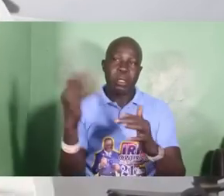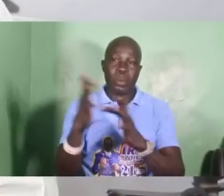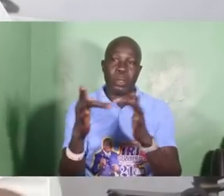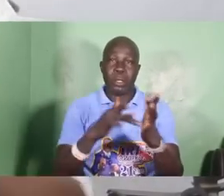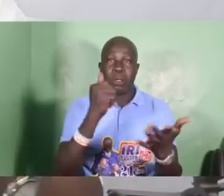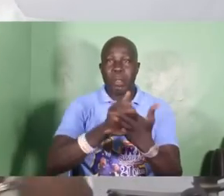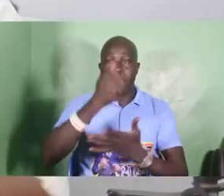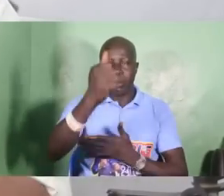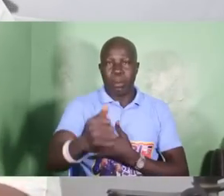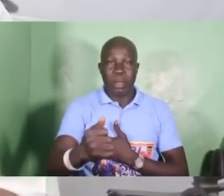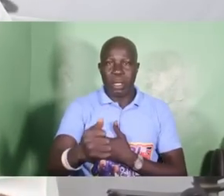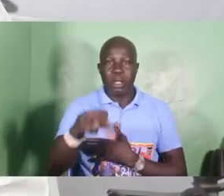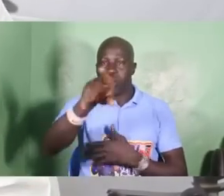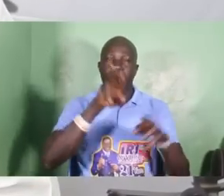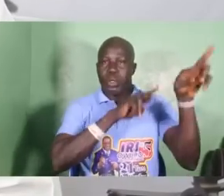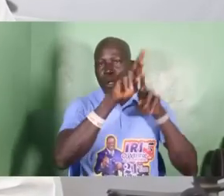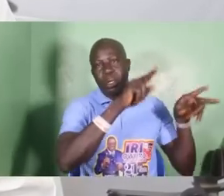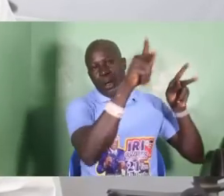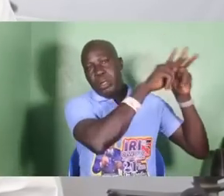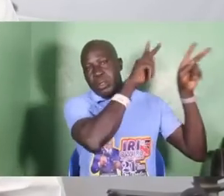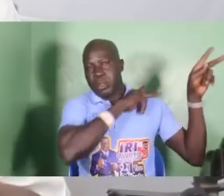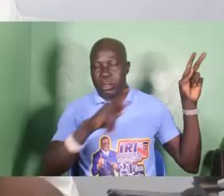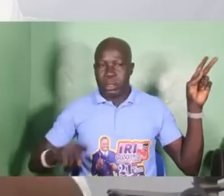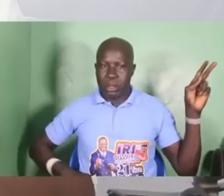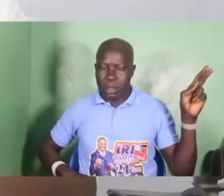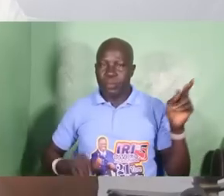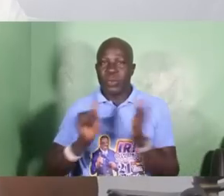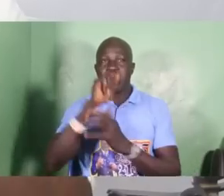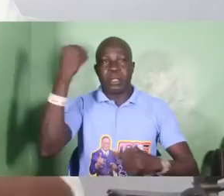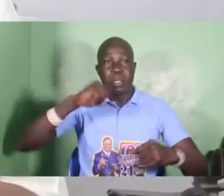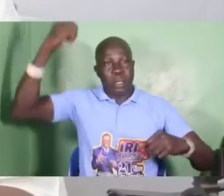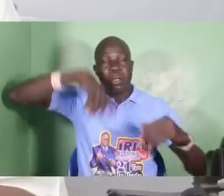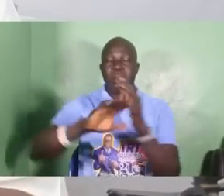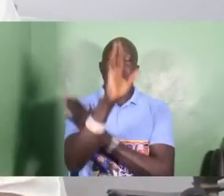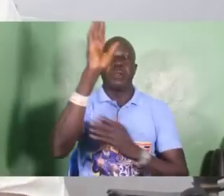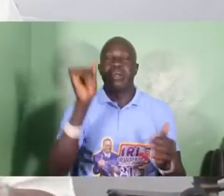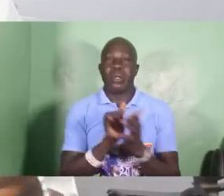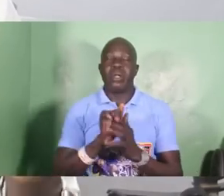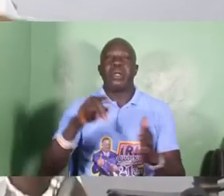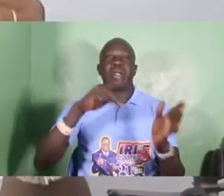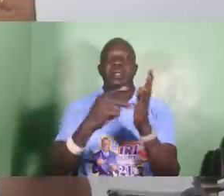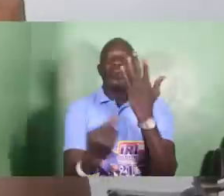of Jesus, you will call Jesus. And you learn as a king by the power of God.